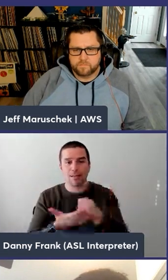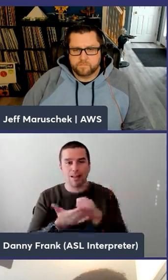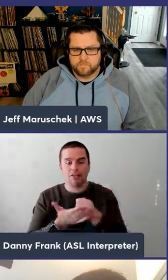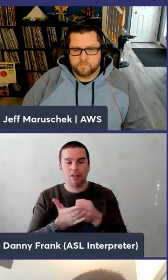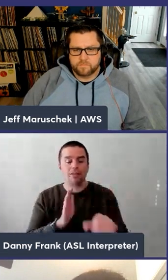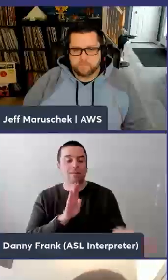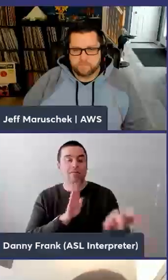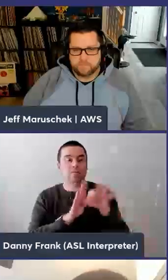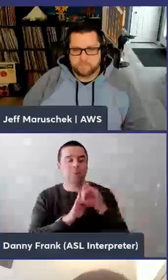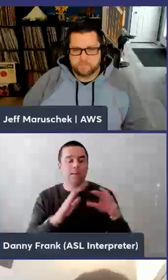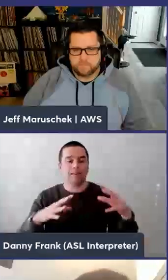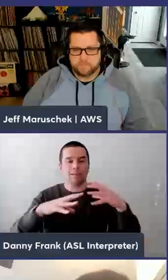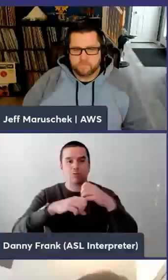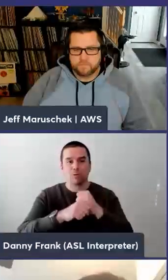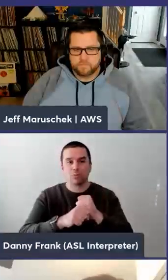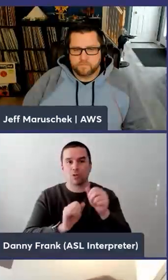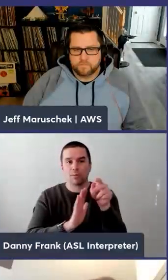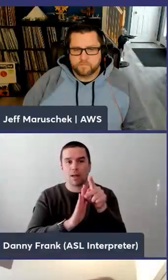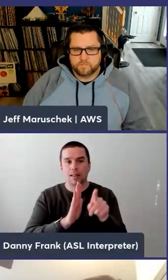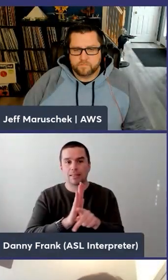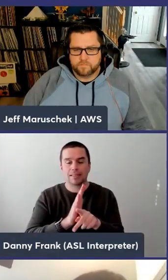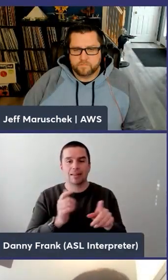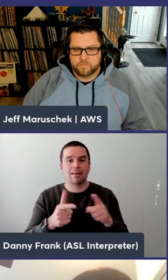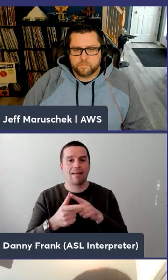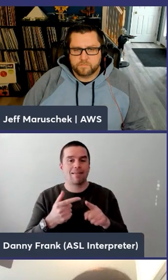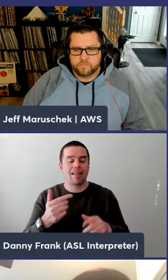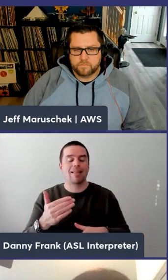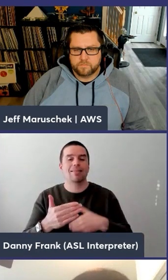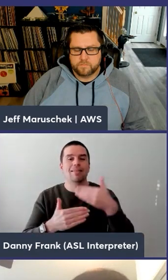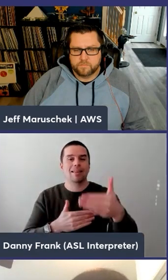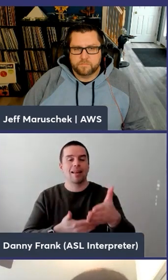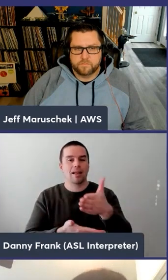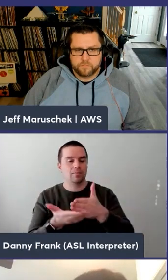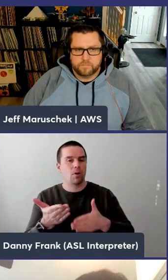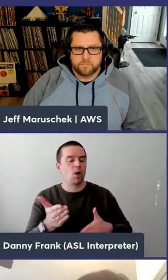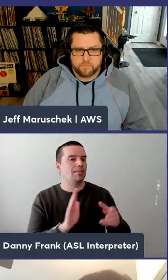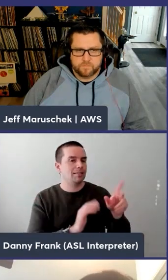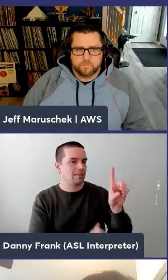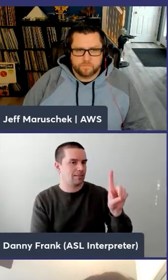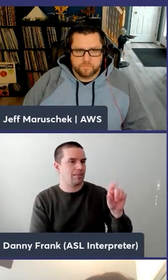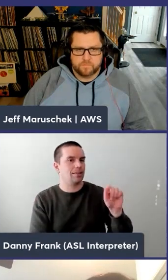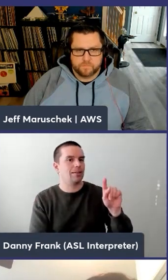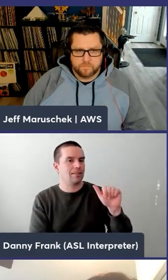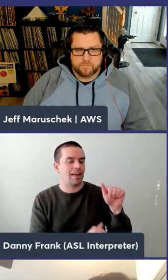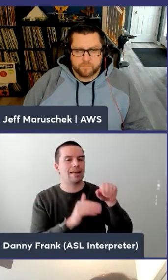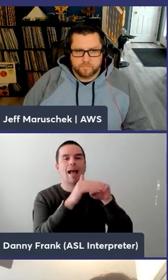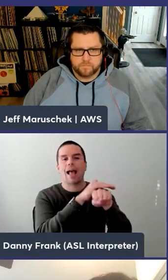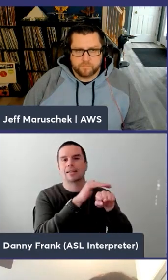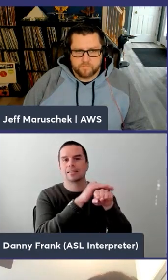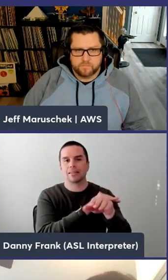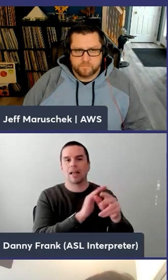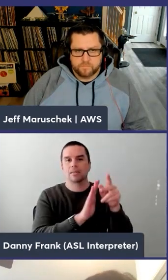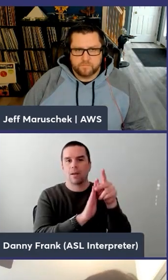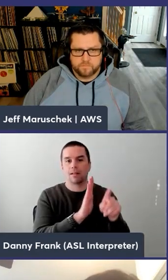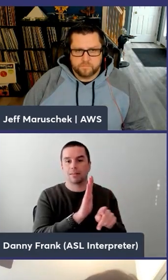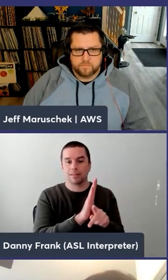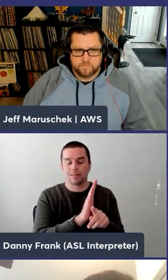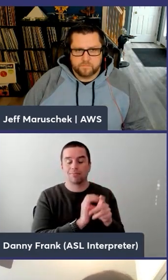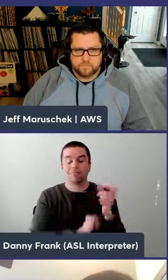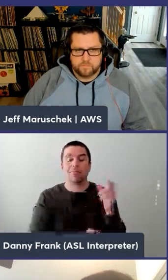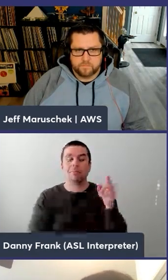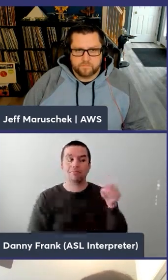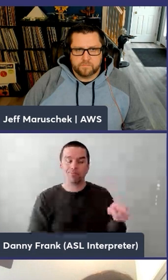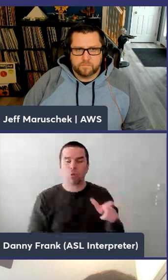policy. And then, of course, the next thing that we talk about is the data access policy. Again, the data access policy is who